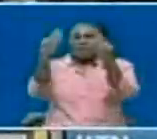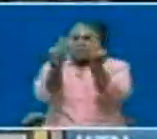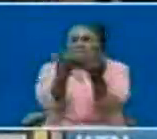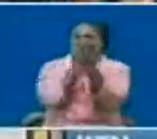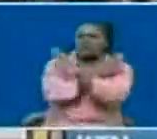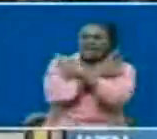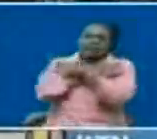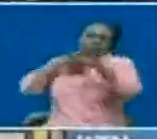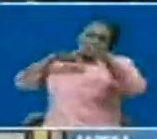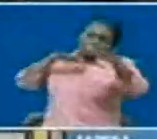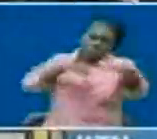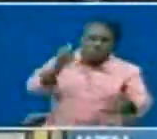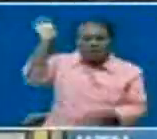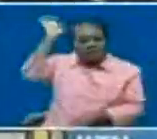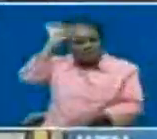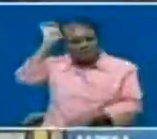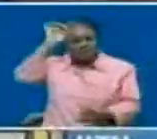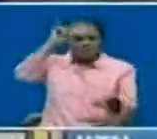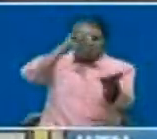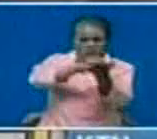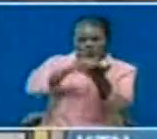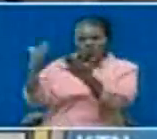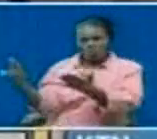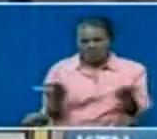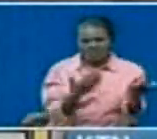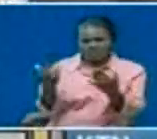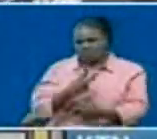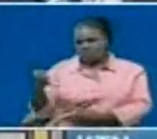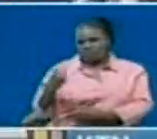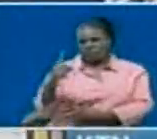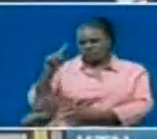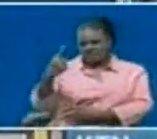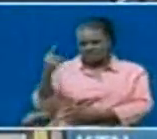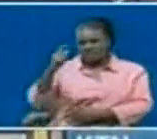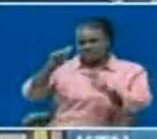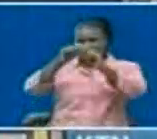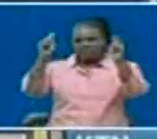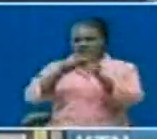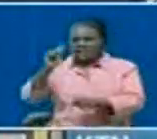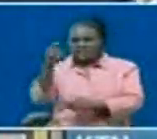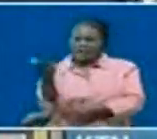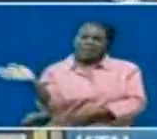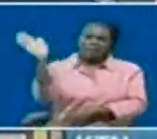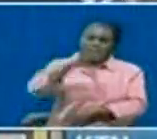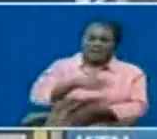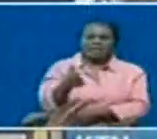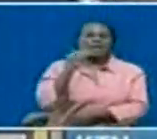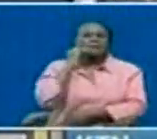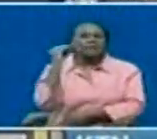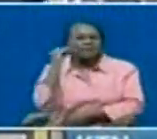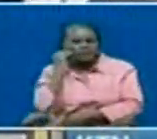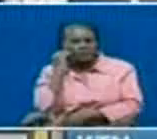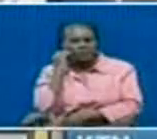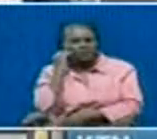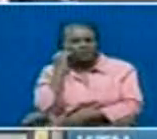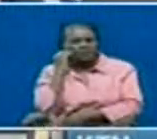the Eldoret Airport to receive the gold medalist, who became the first of Team Kenya to leave the Games currently ongoing in the